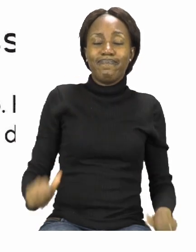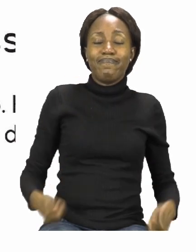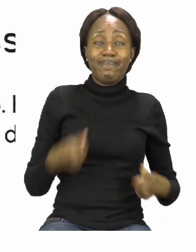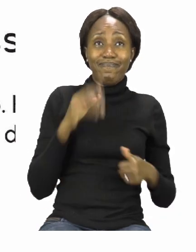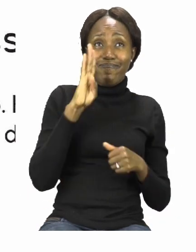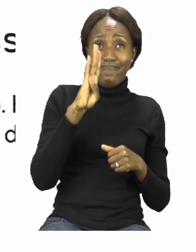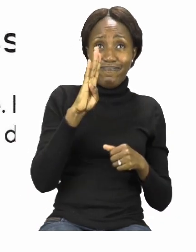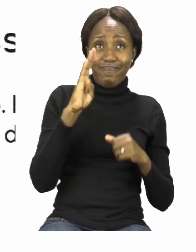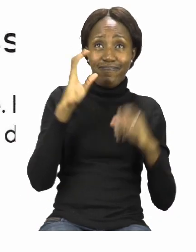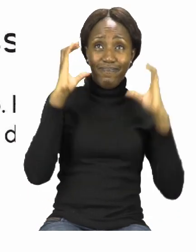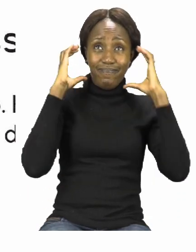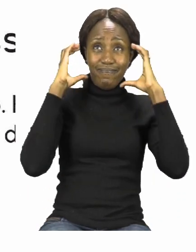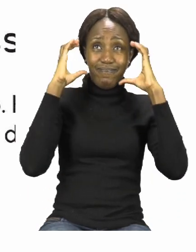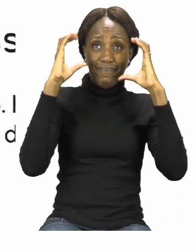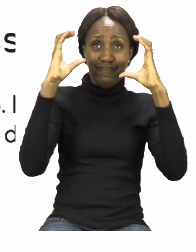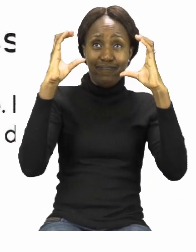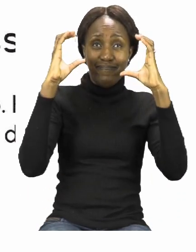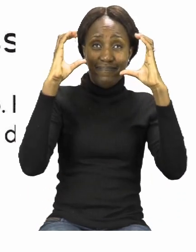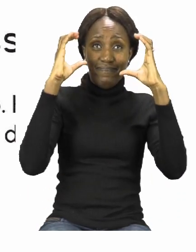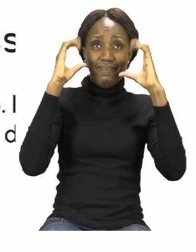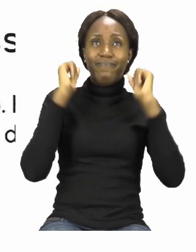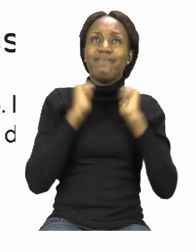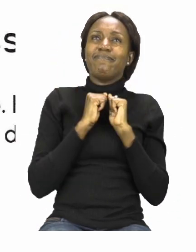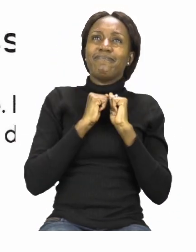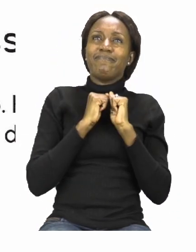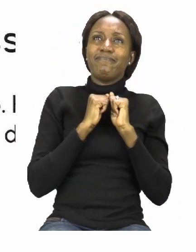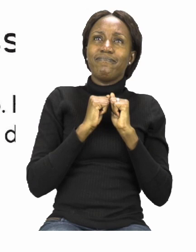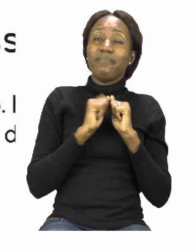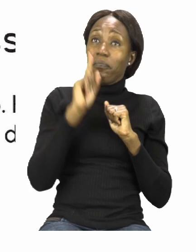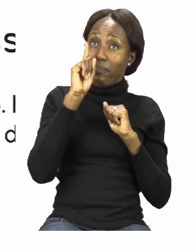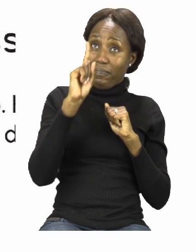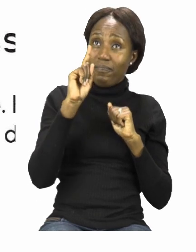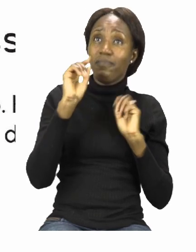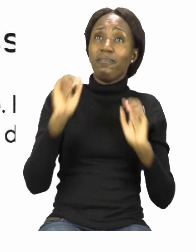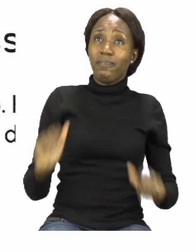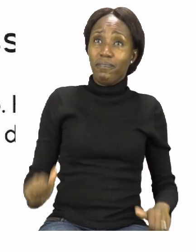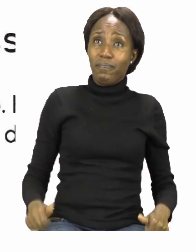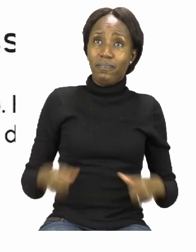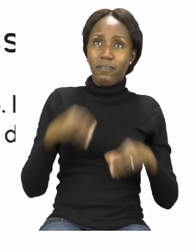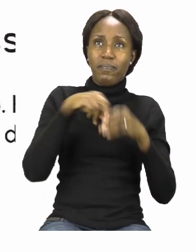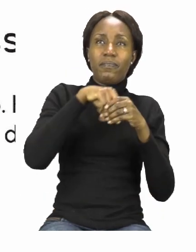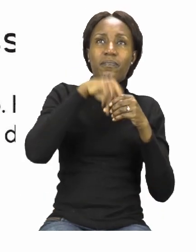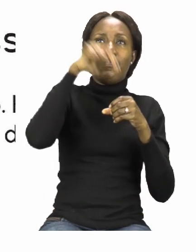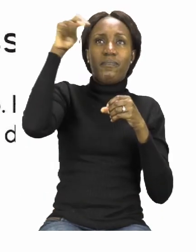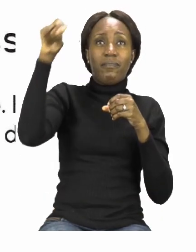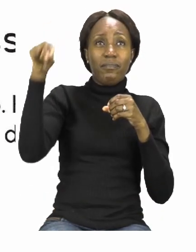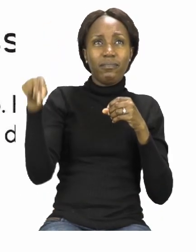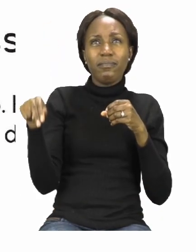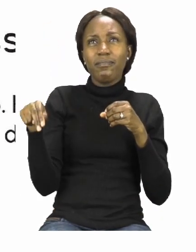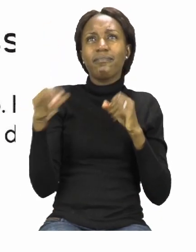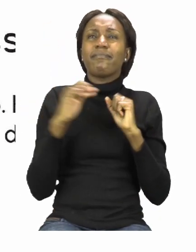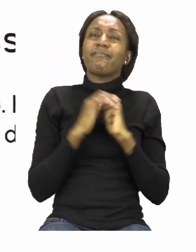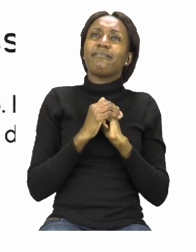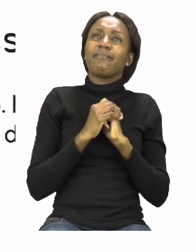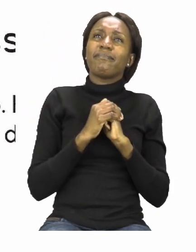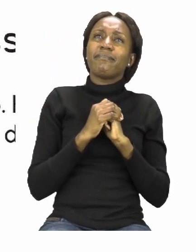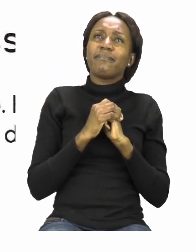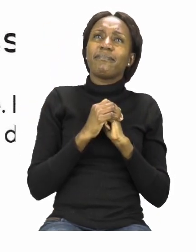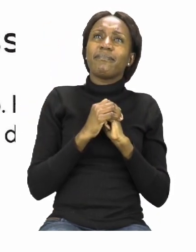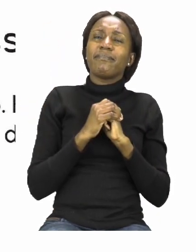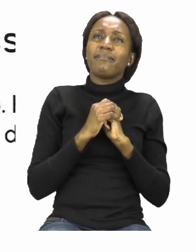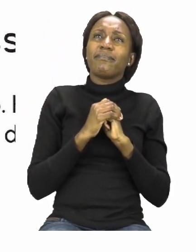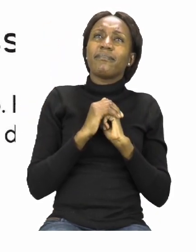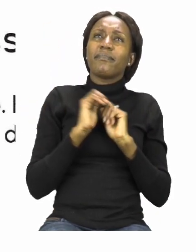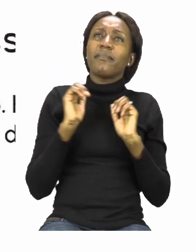There are 4 boys on the bus. One boy gets off at the bus